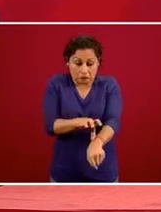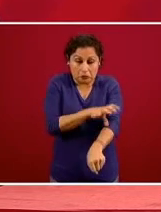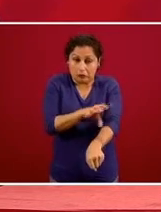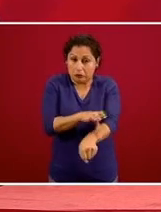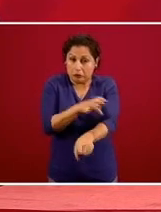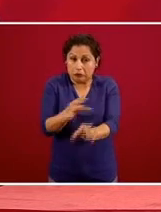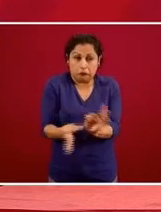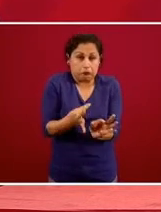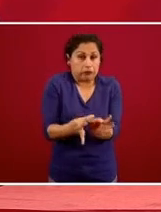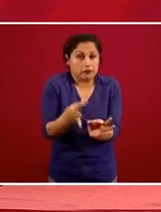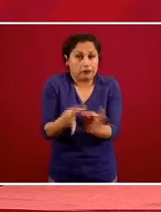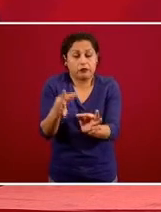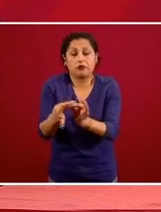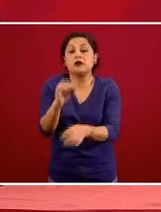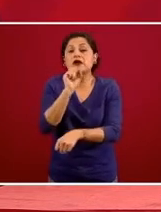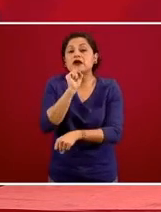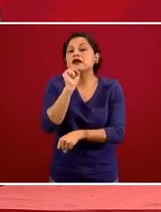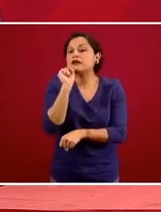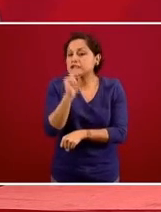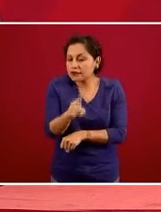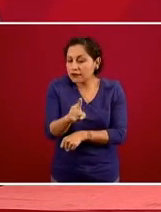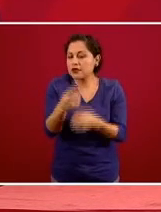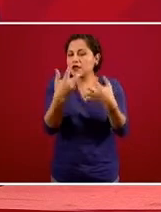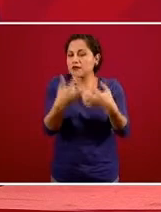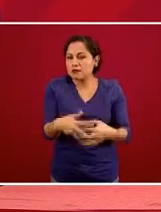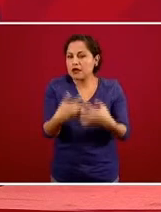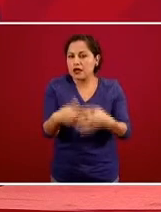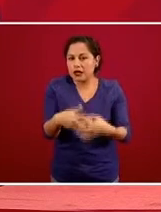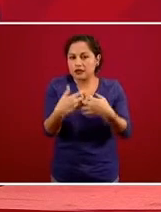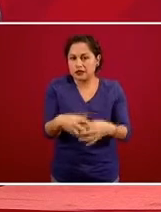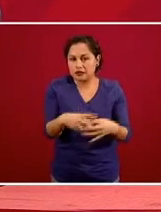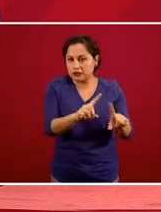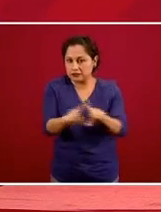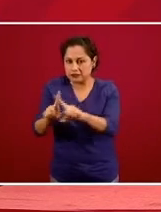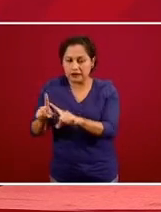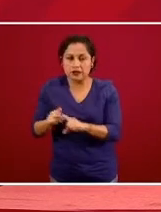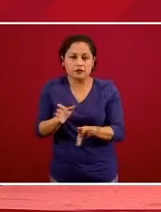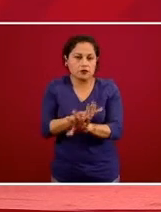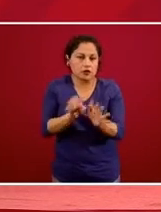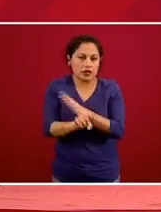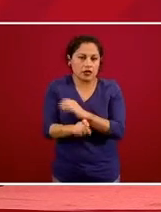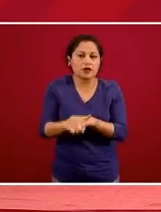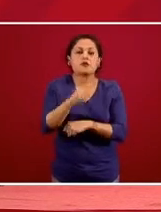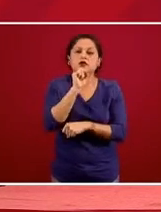factors. We have to make sure that we have enough electricity,